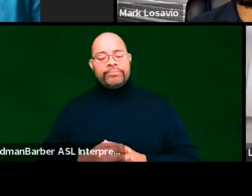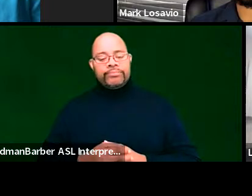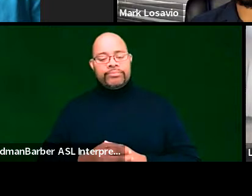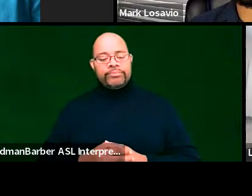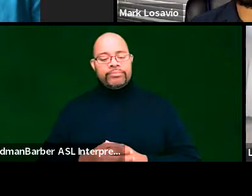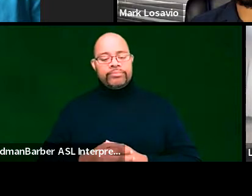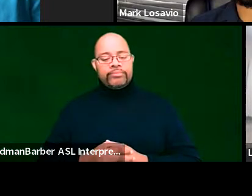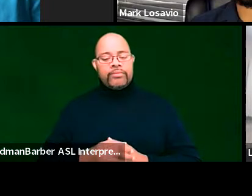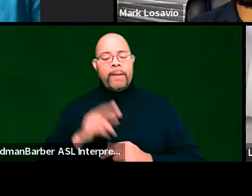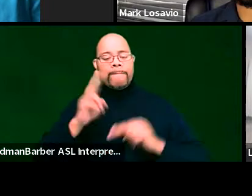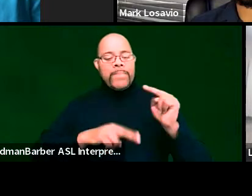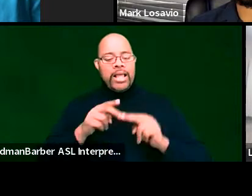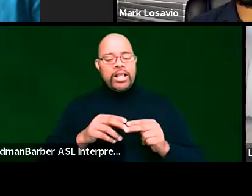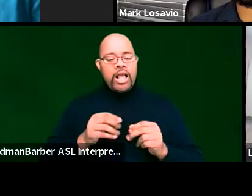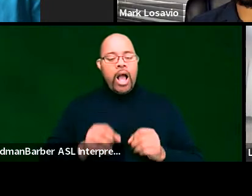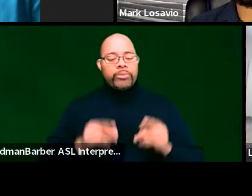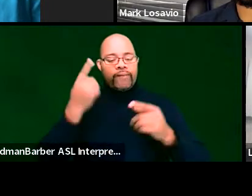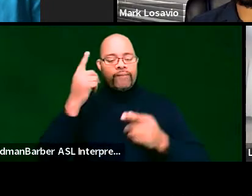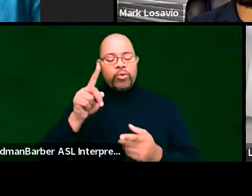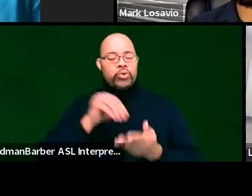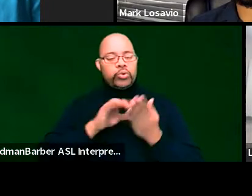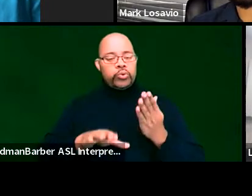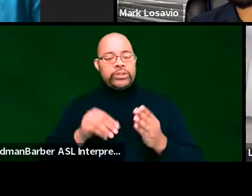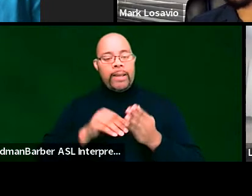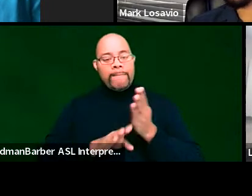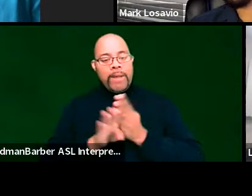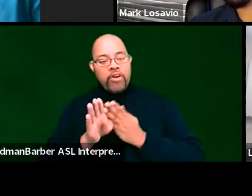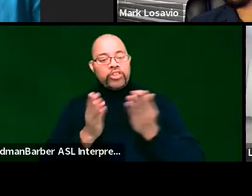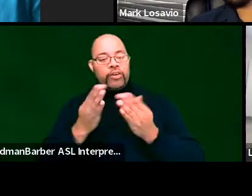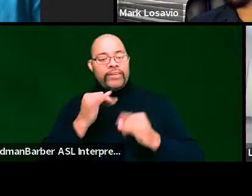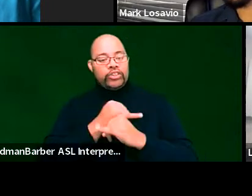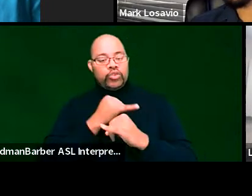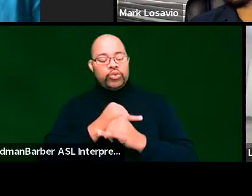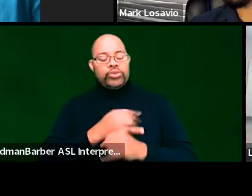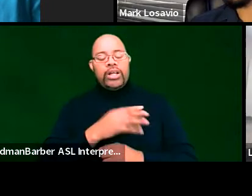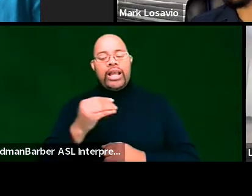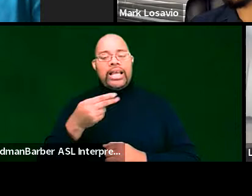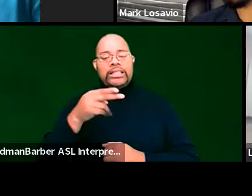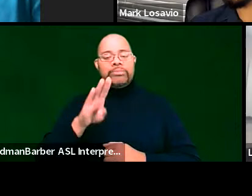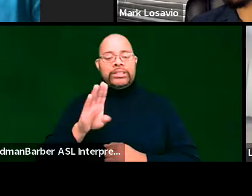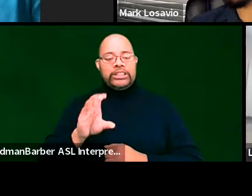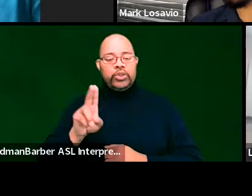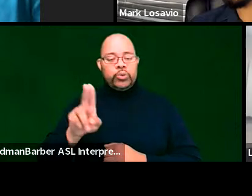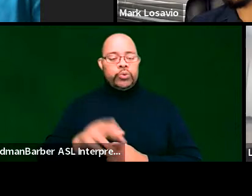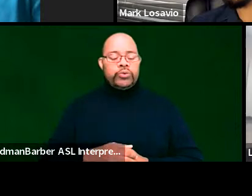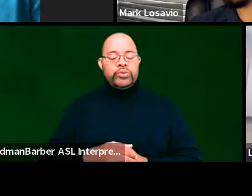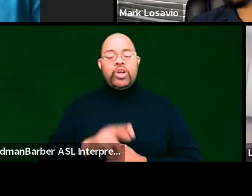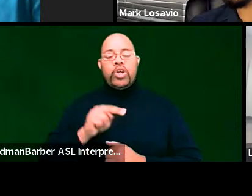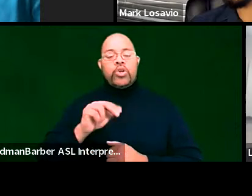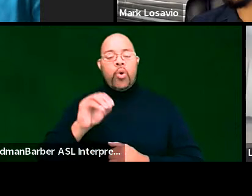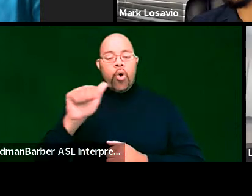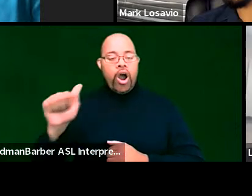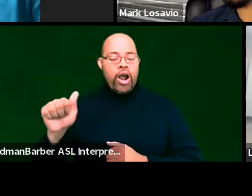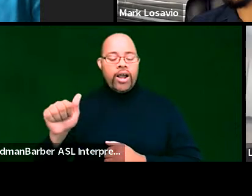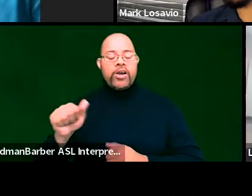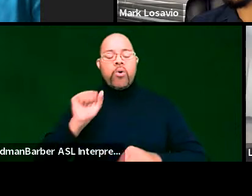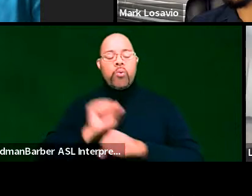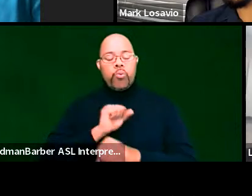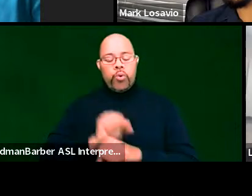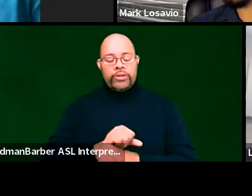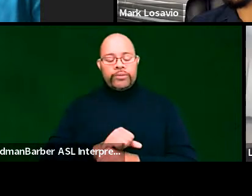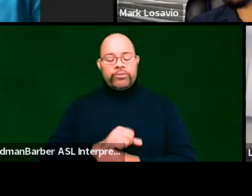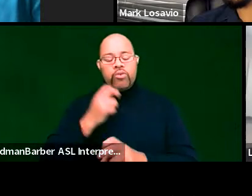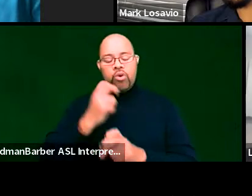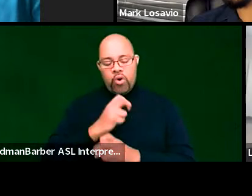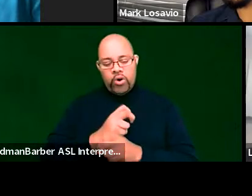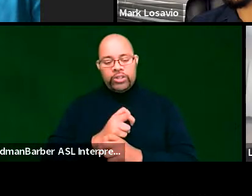build opportunities for students at minority serving institutions and HBCUs, NOAA is working